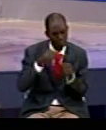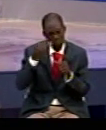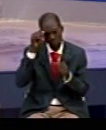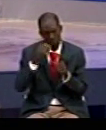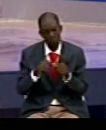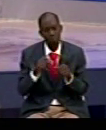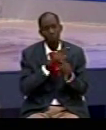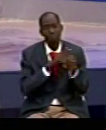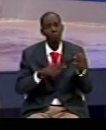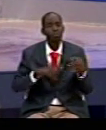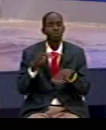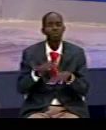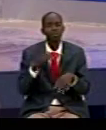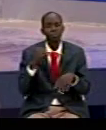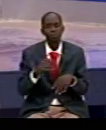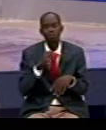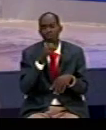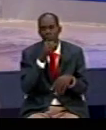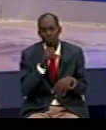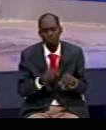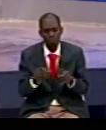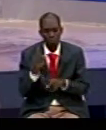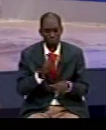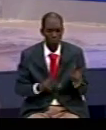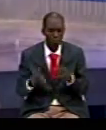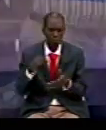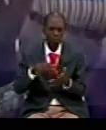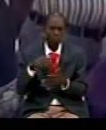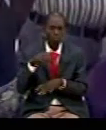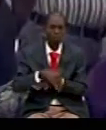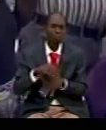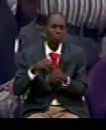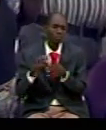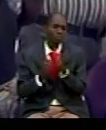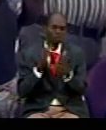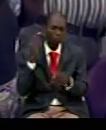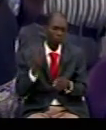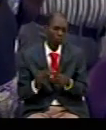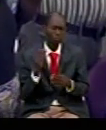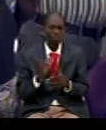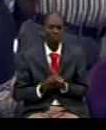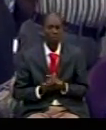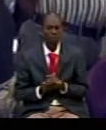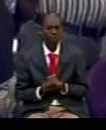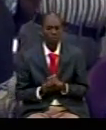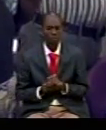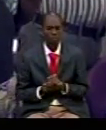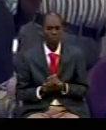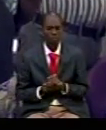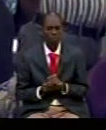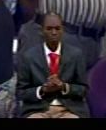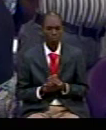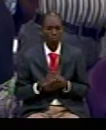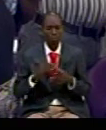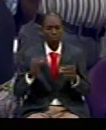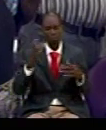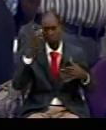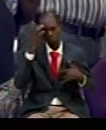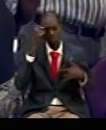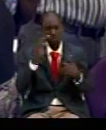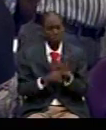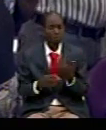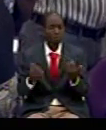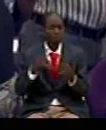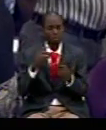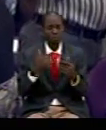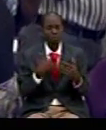touch the old people, elderly people tonight, in Jesus' name. The sicknesses anyone